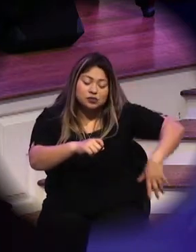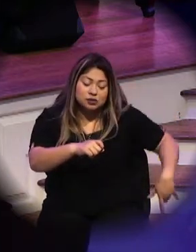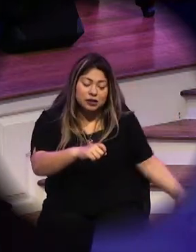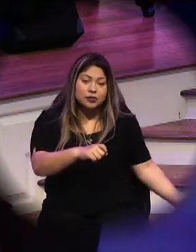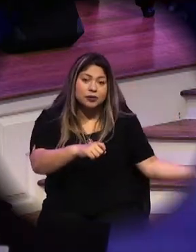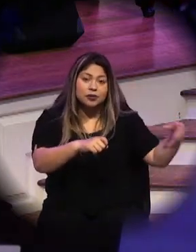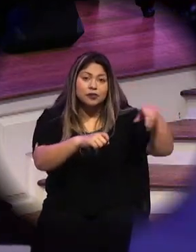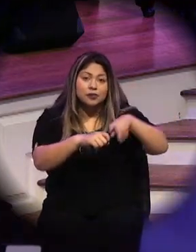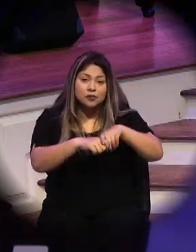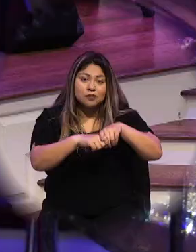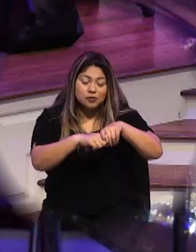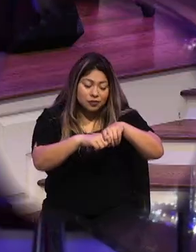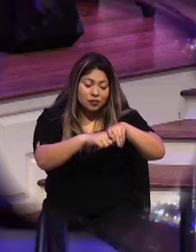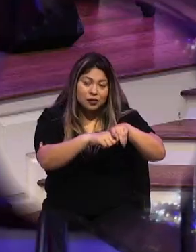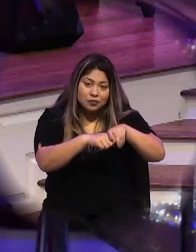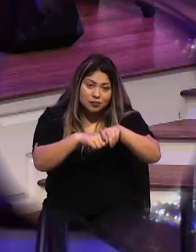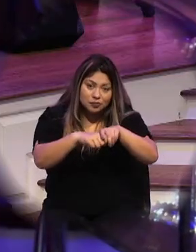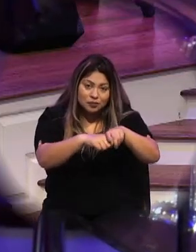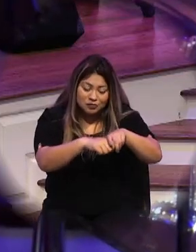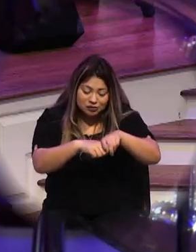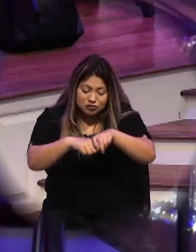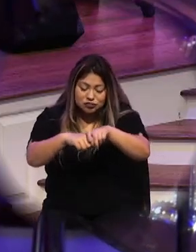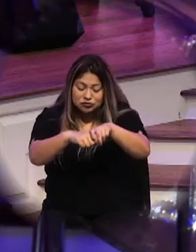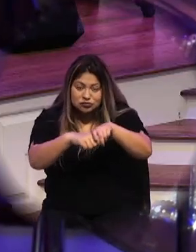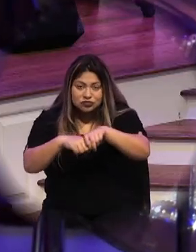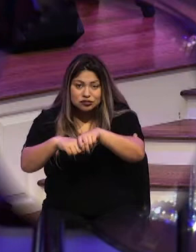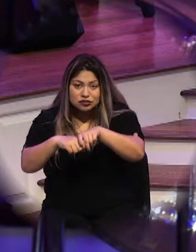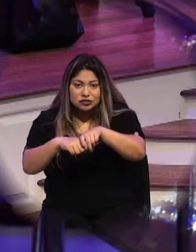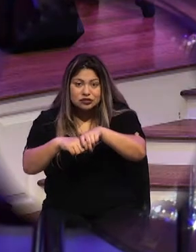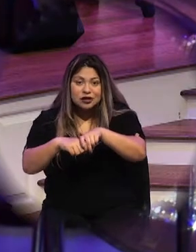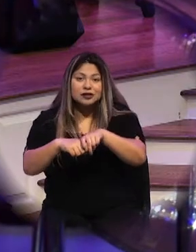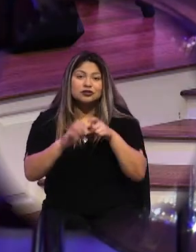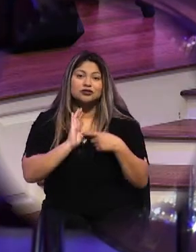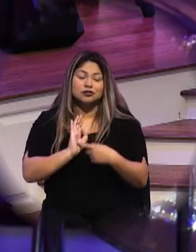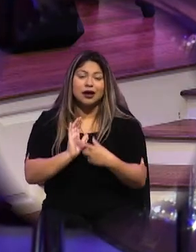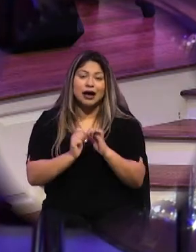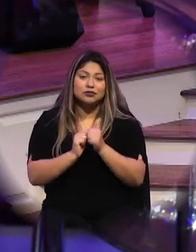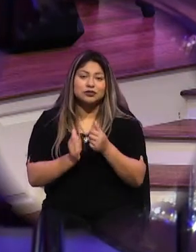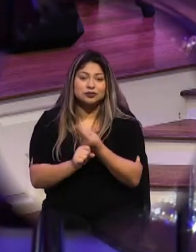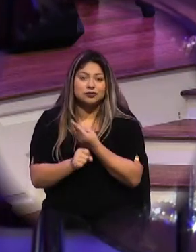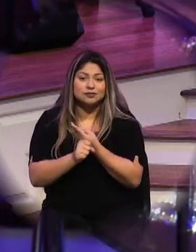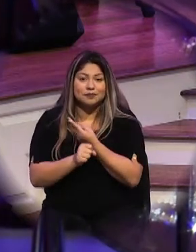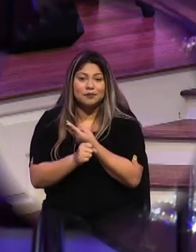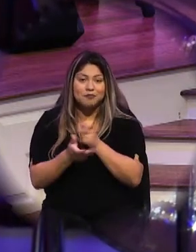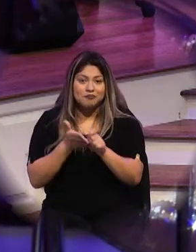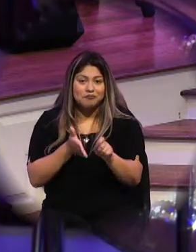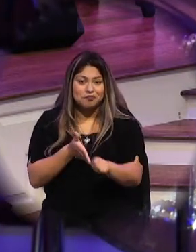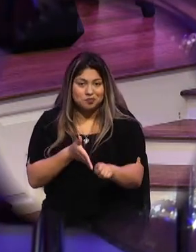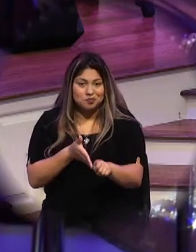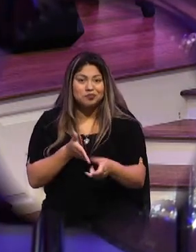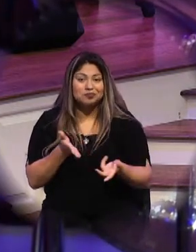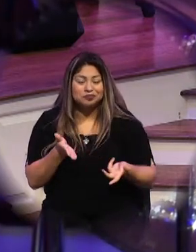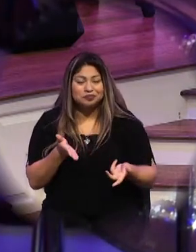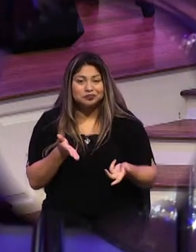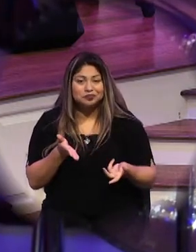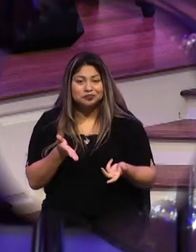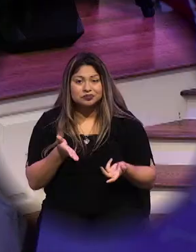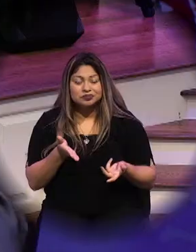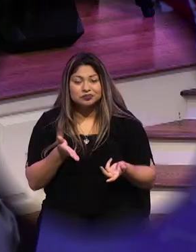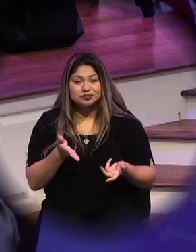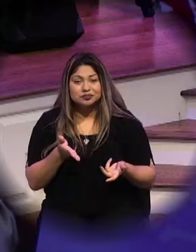here's one of the great conundrums of life, that the thing you and I most need to learn how to do is